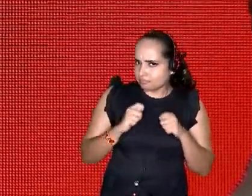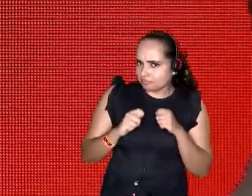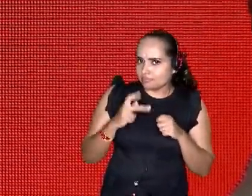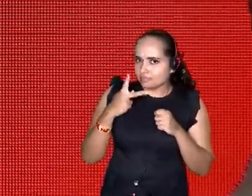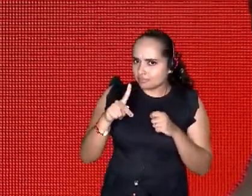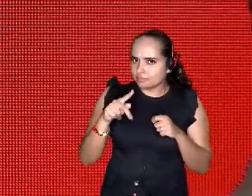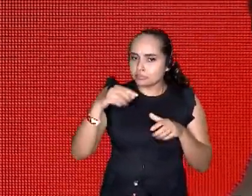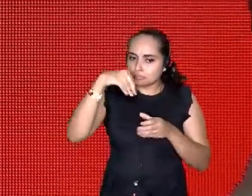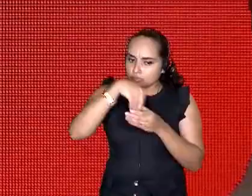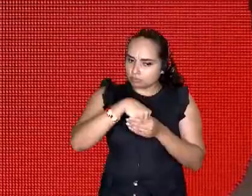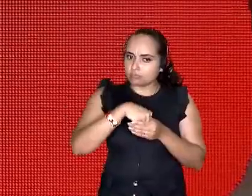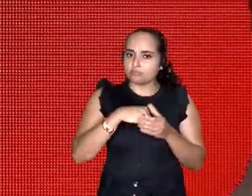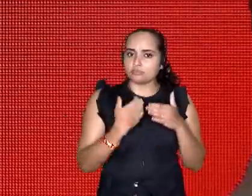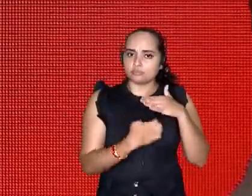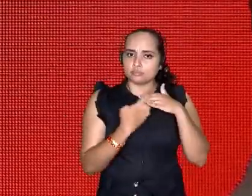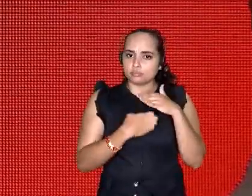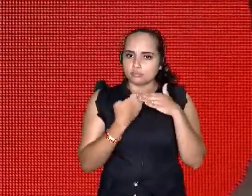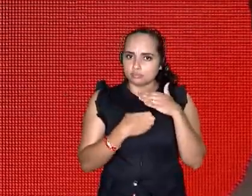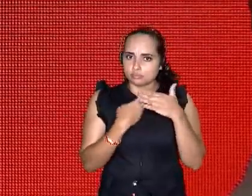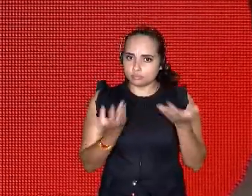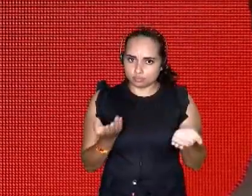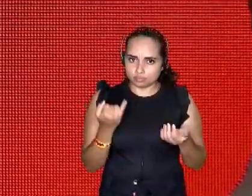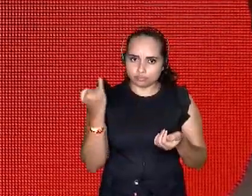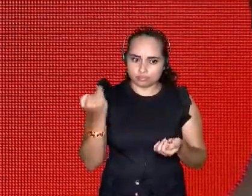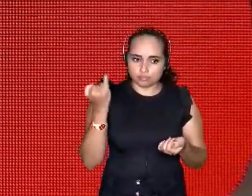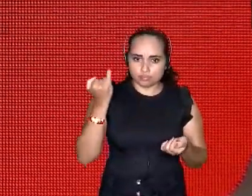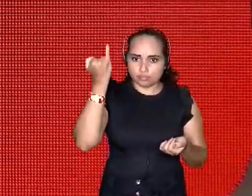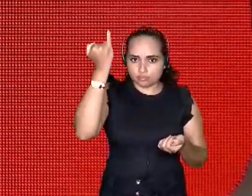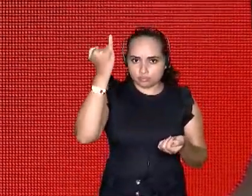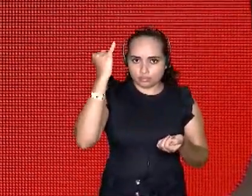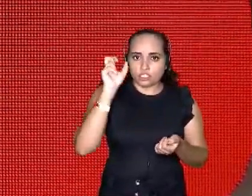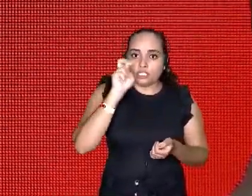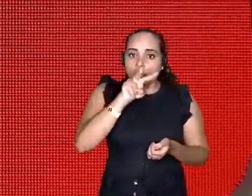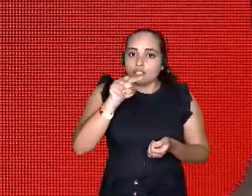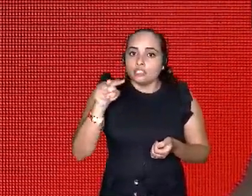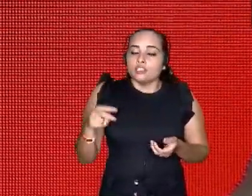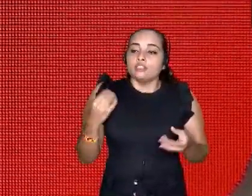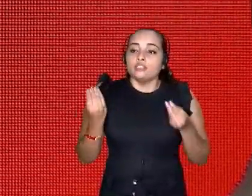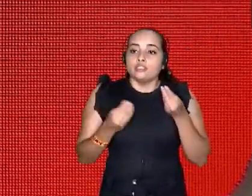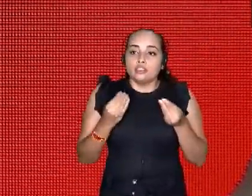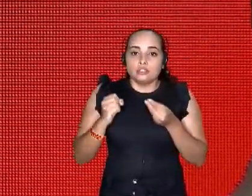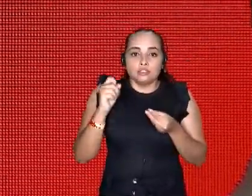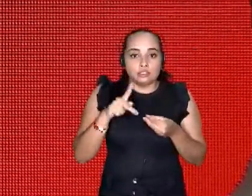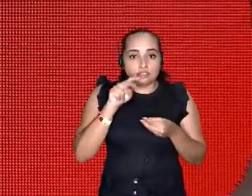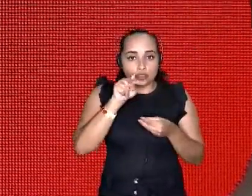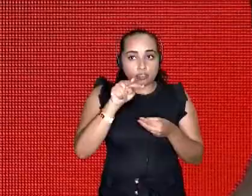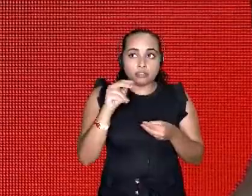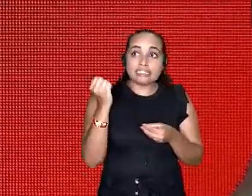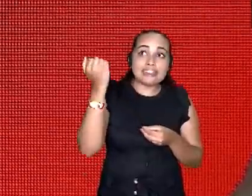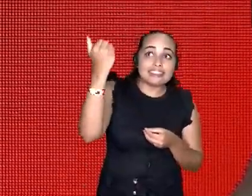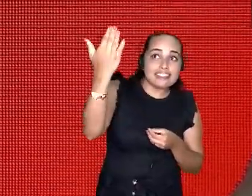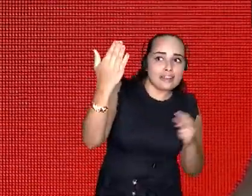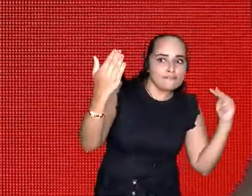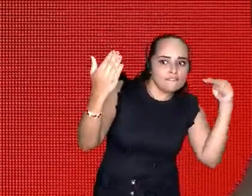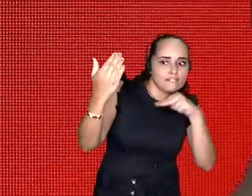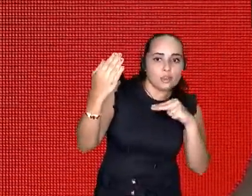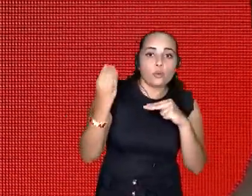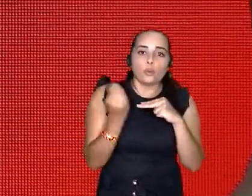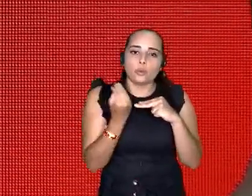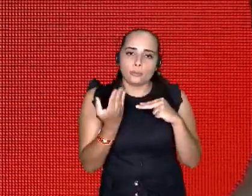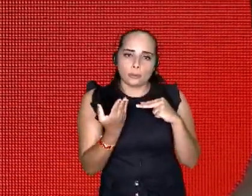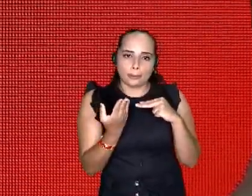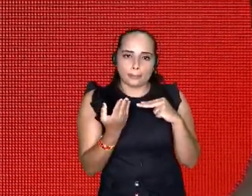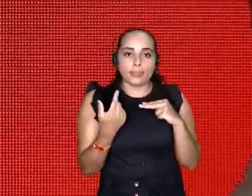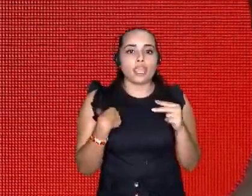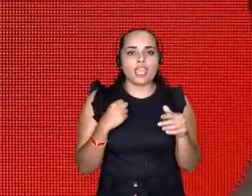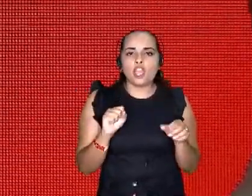you to see how this same operation is seen on the other side. You don't have maybe to reinvent the wheel. Maybe